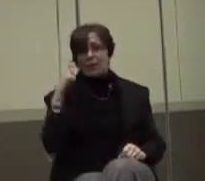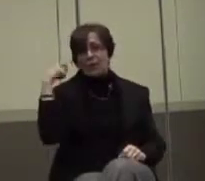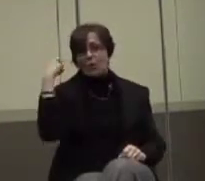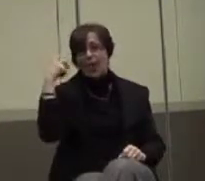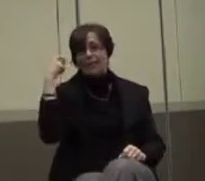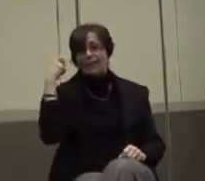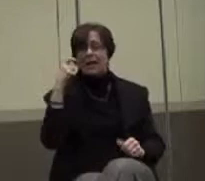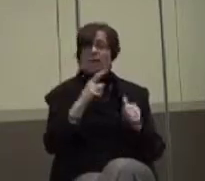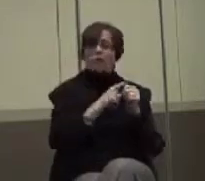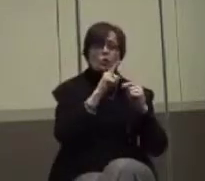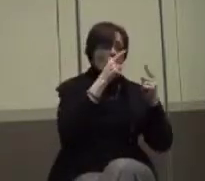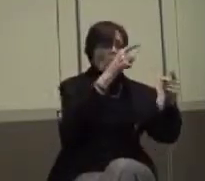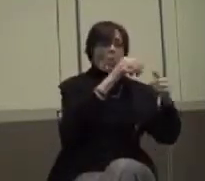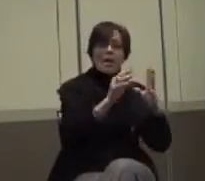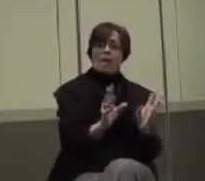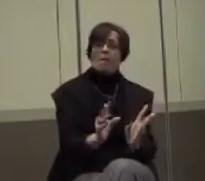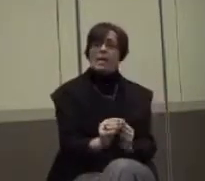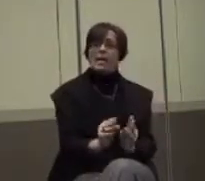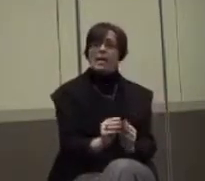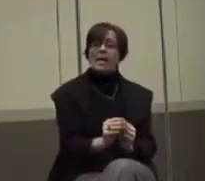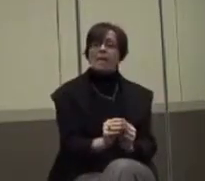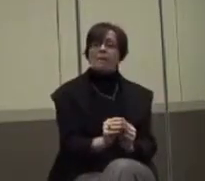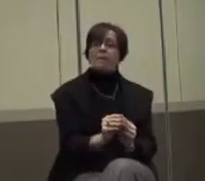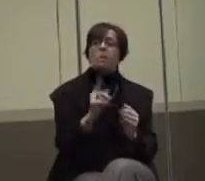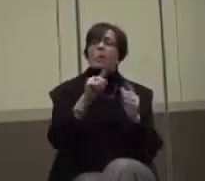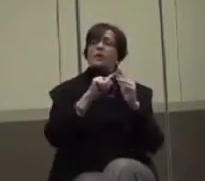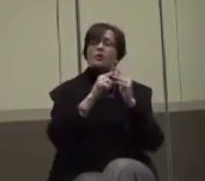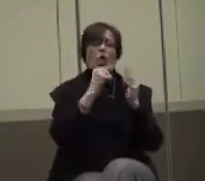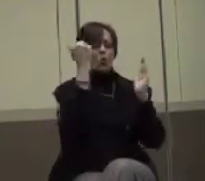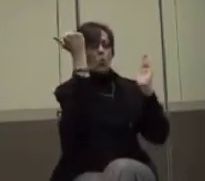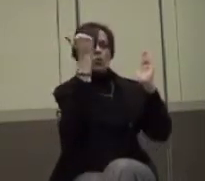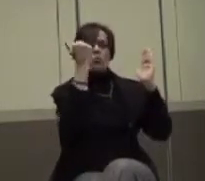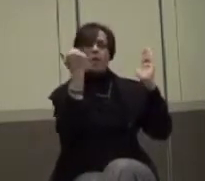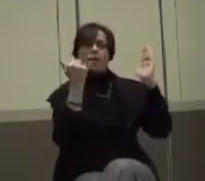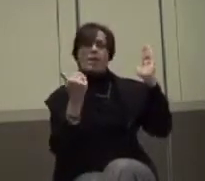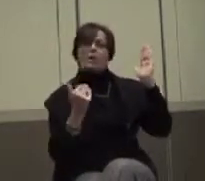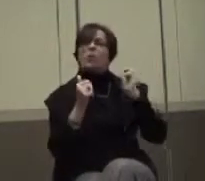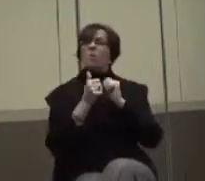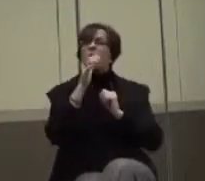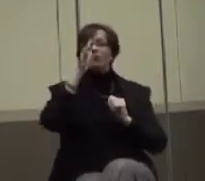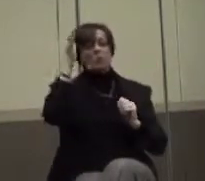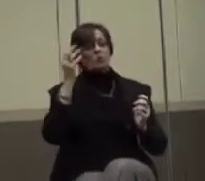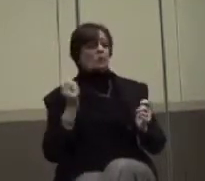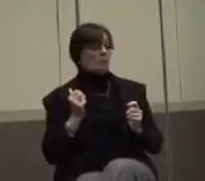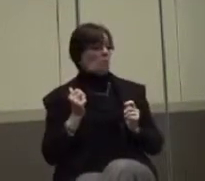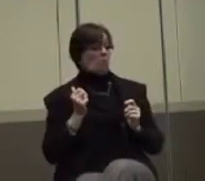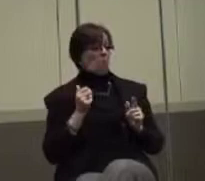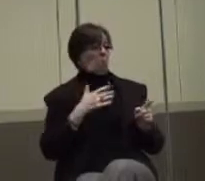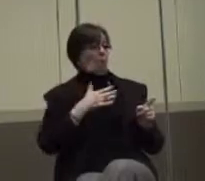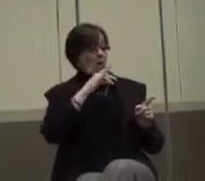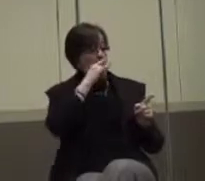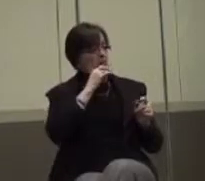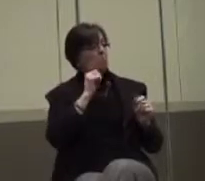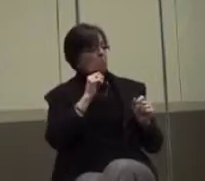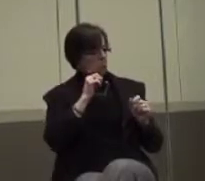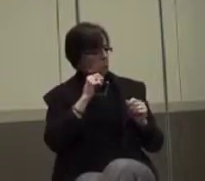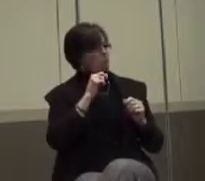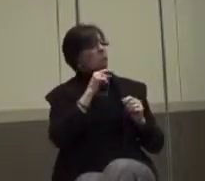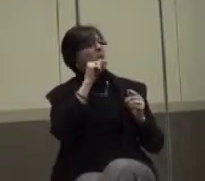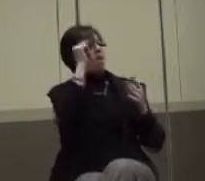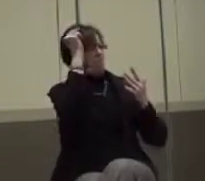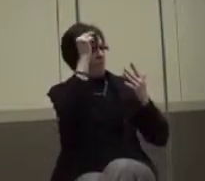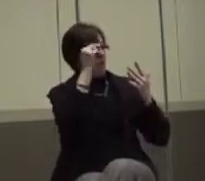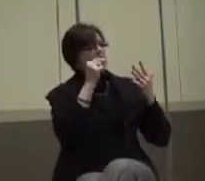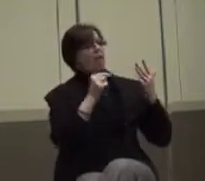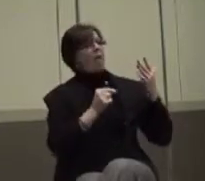into a meeting, and you start going through that page, and most of the parents will go, well, my kid would do better with that, yeah, that, and that, and that,